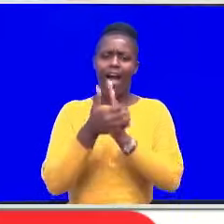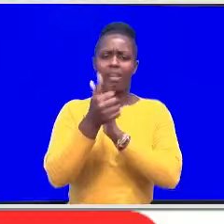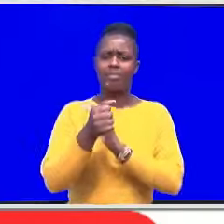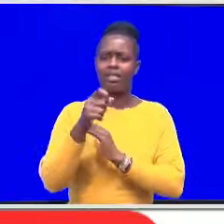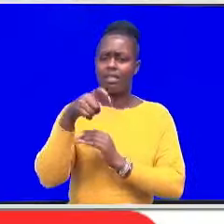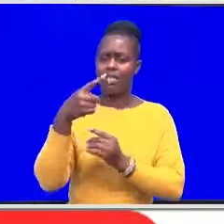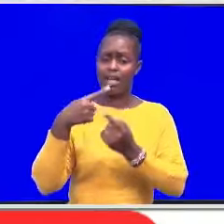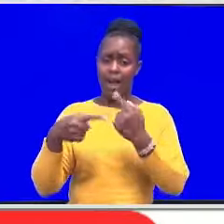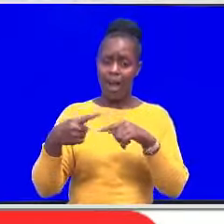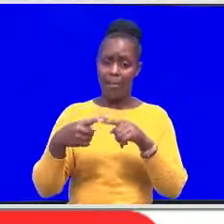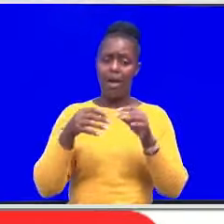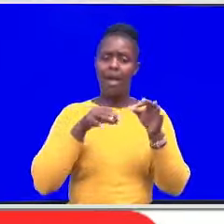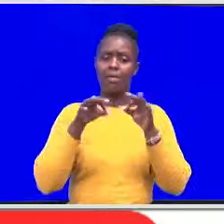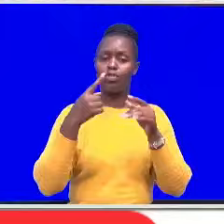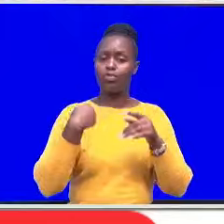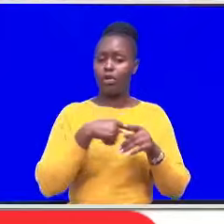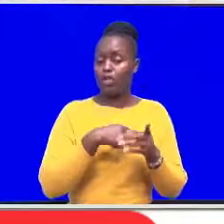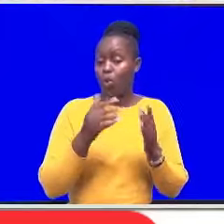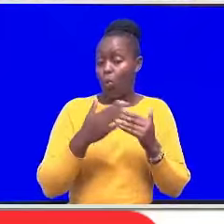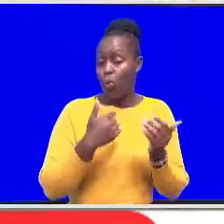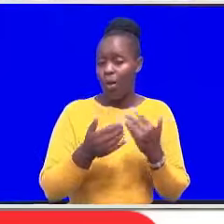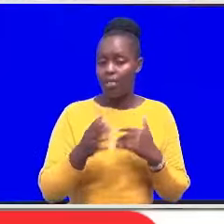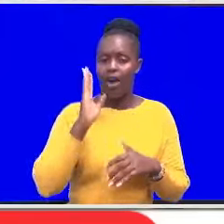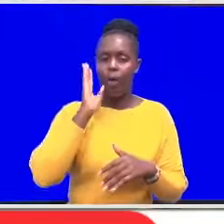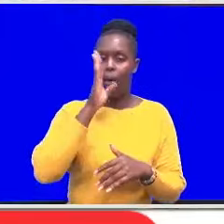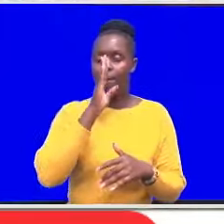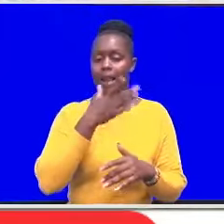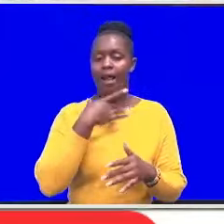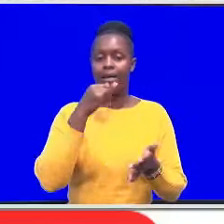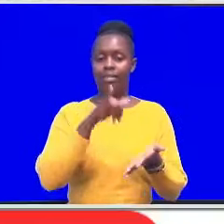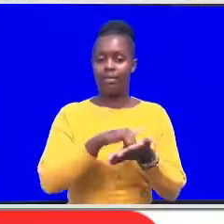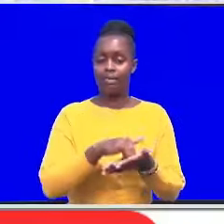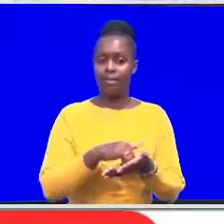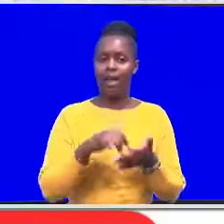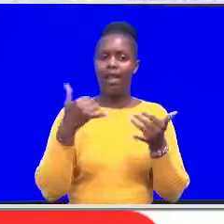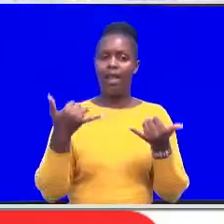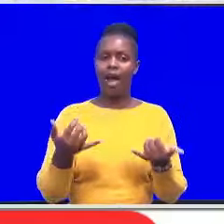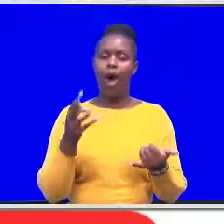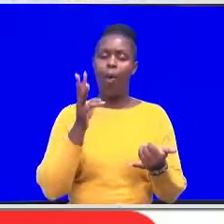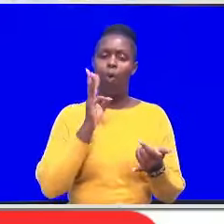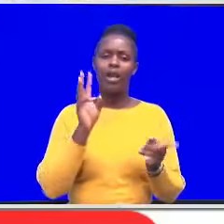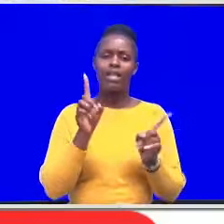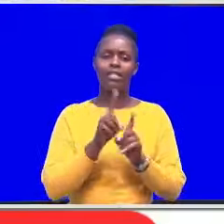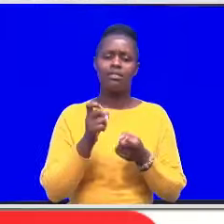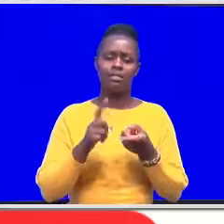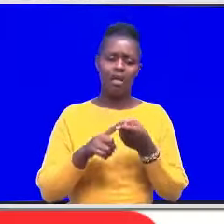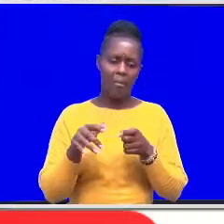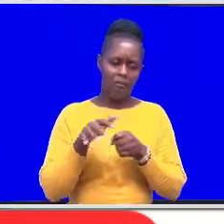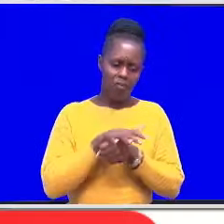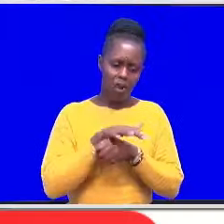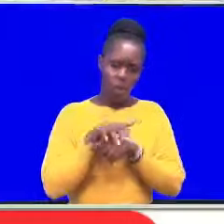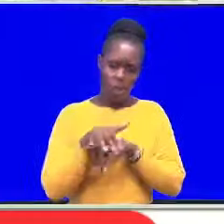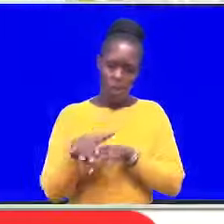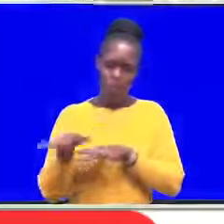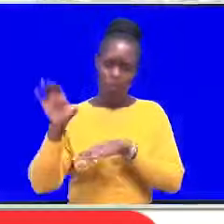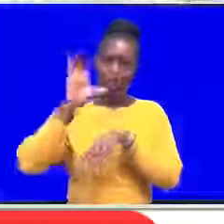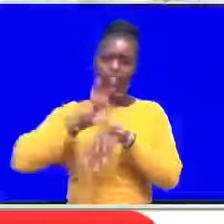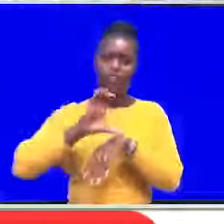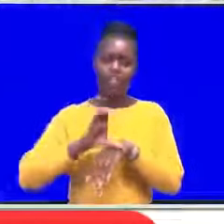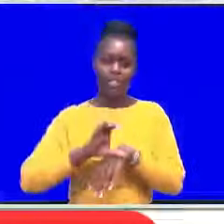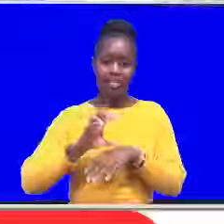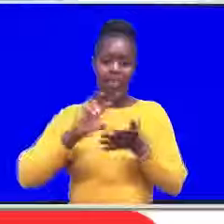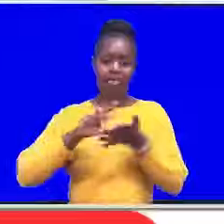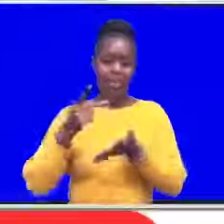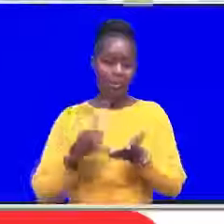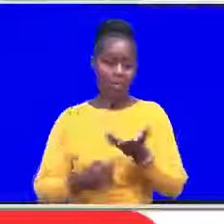watueleze kama itakuwa hivyo. The water has neither spared churches that are now immersed with no services